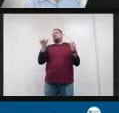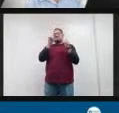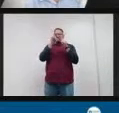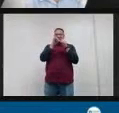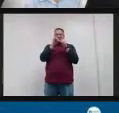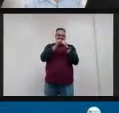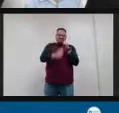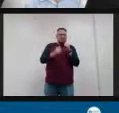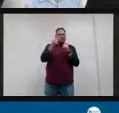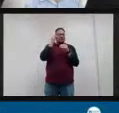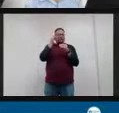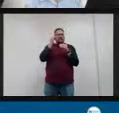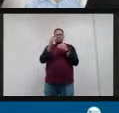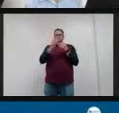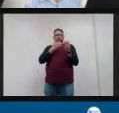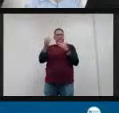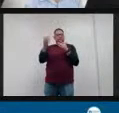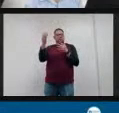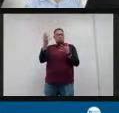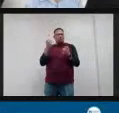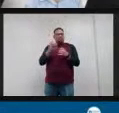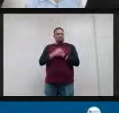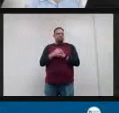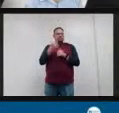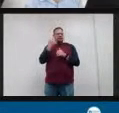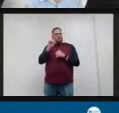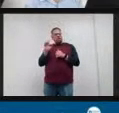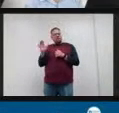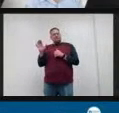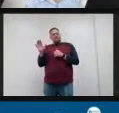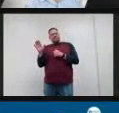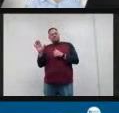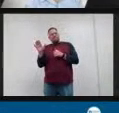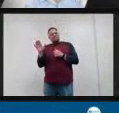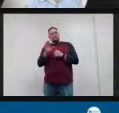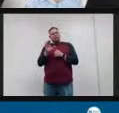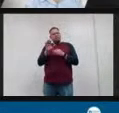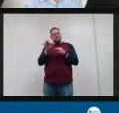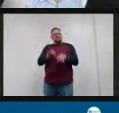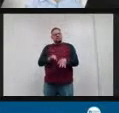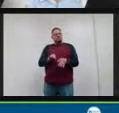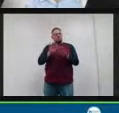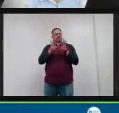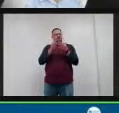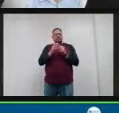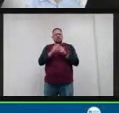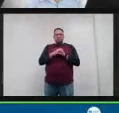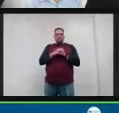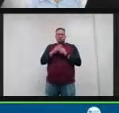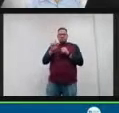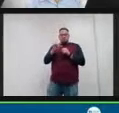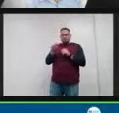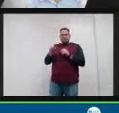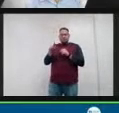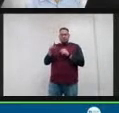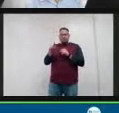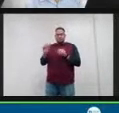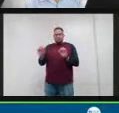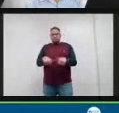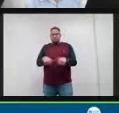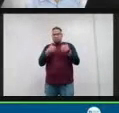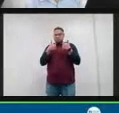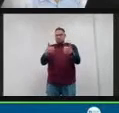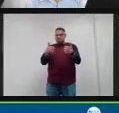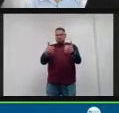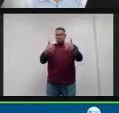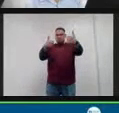can think of however they want for their definition of family. On that question, can I get a thumbs up from board